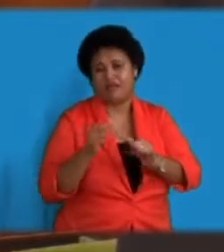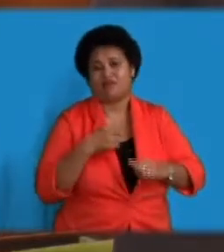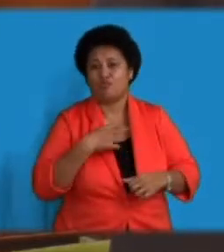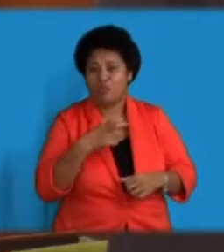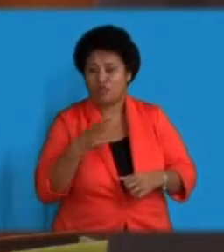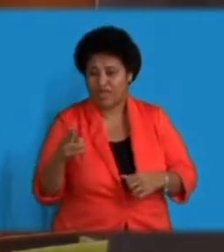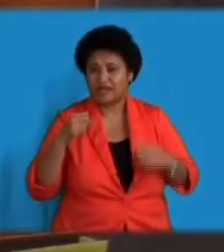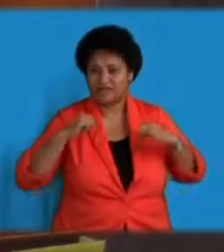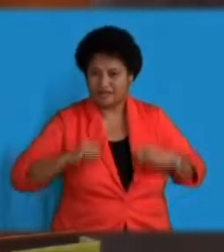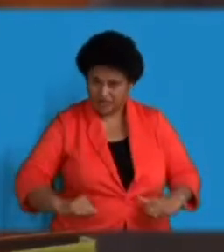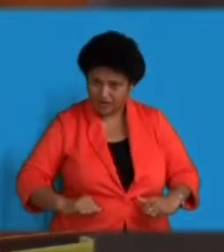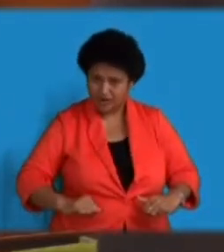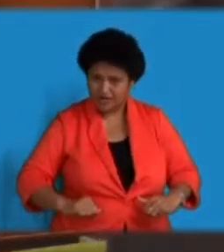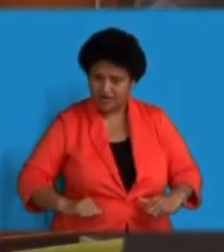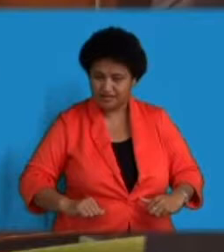No.